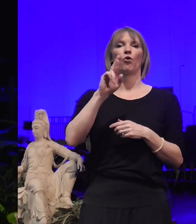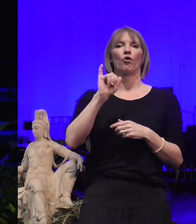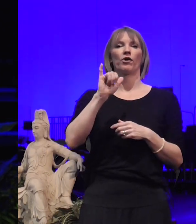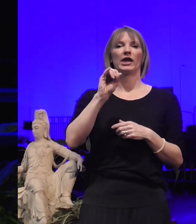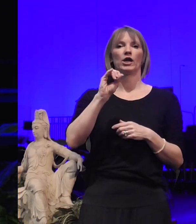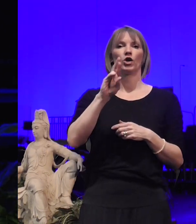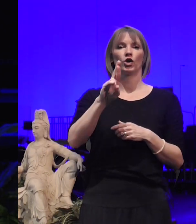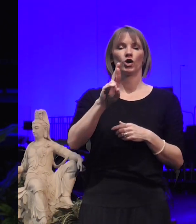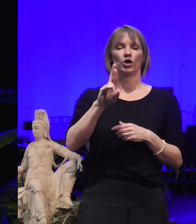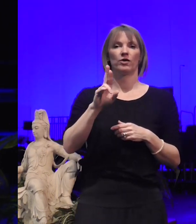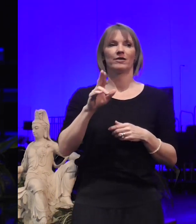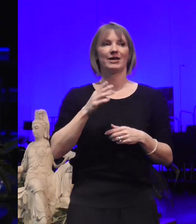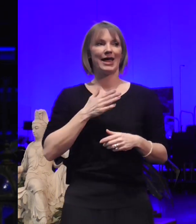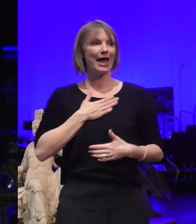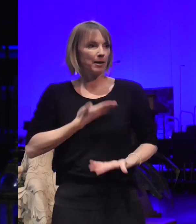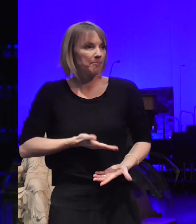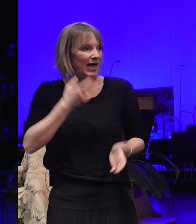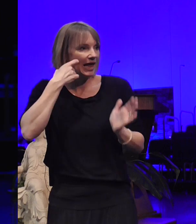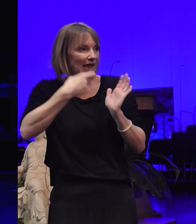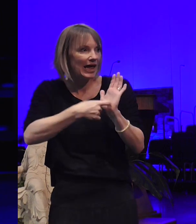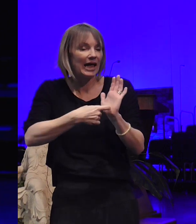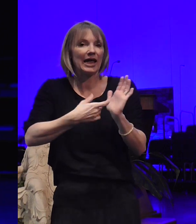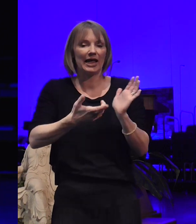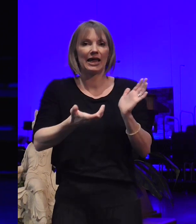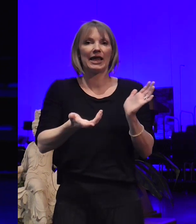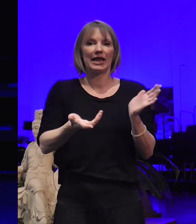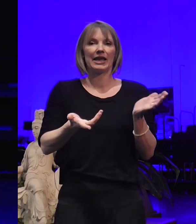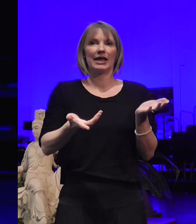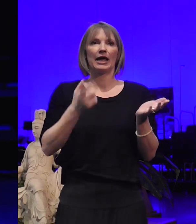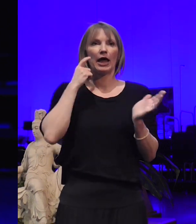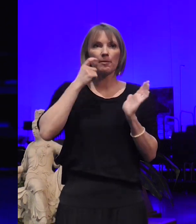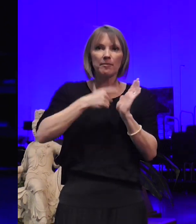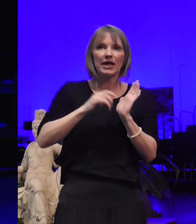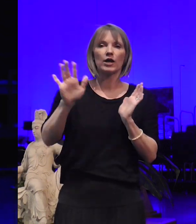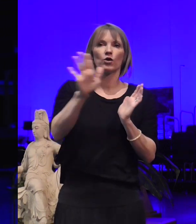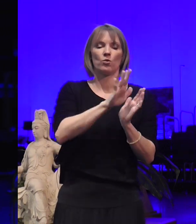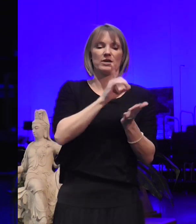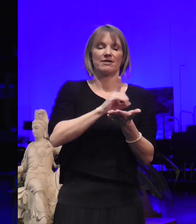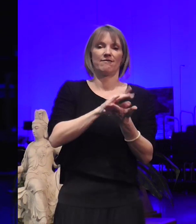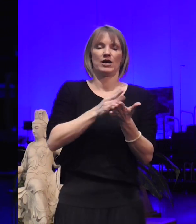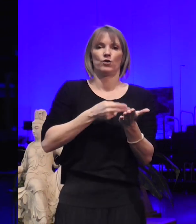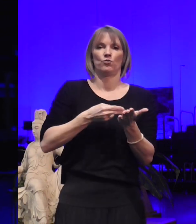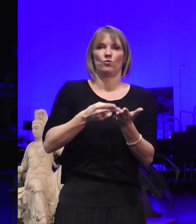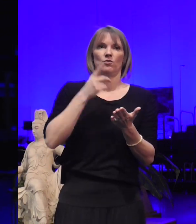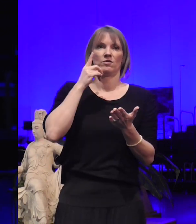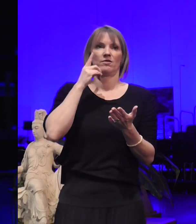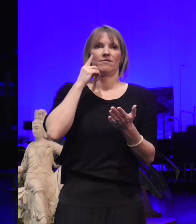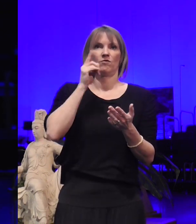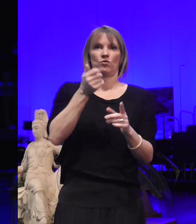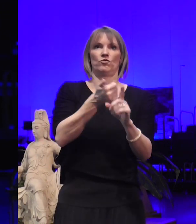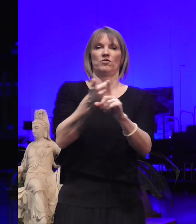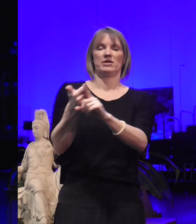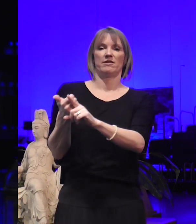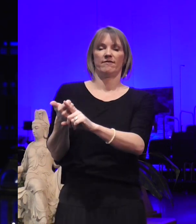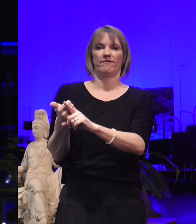a warrior. Admit it. Admit your divine truths to yourself.